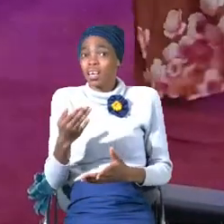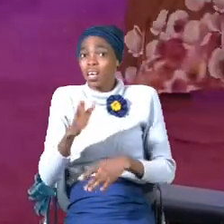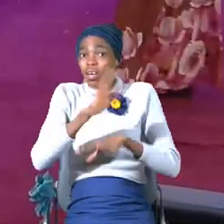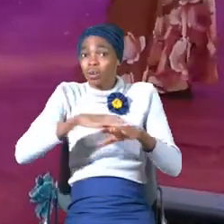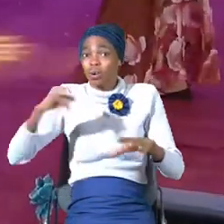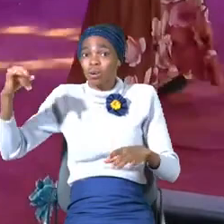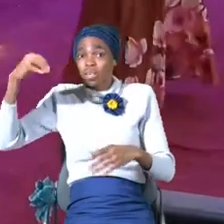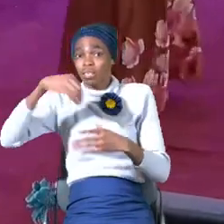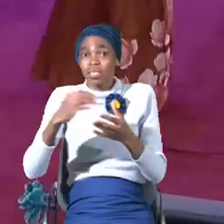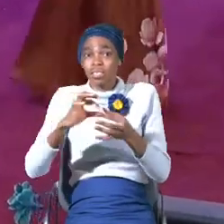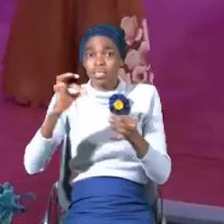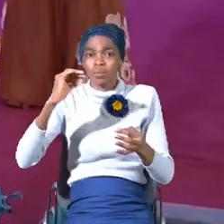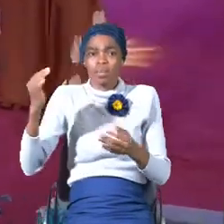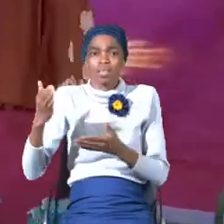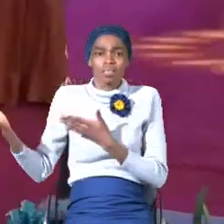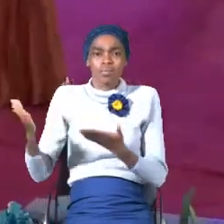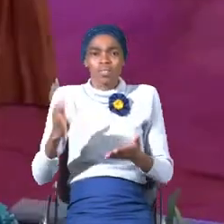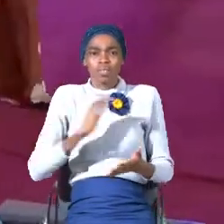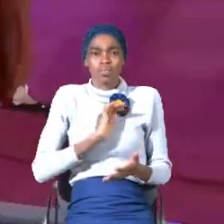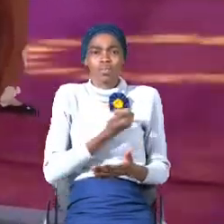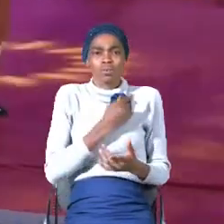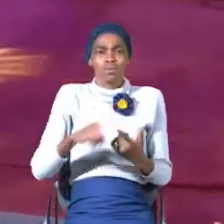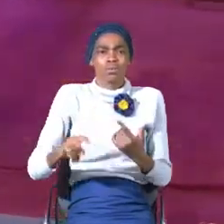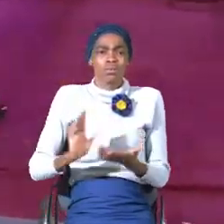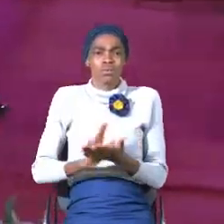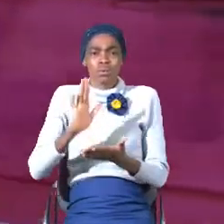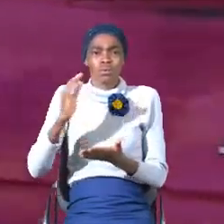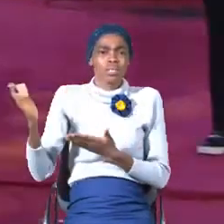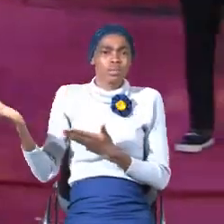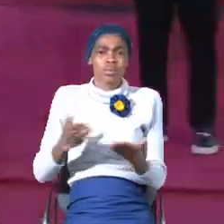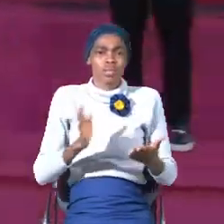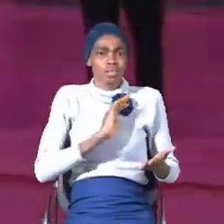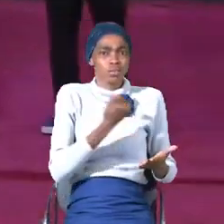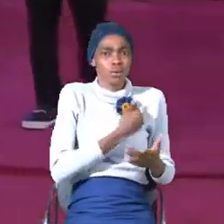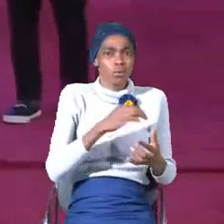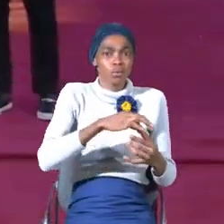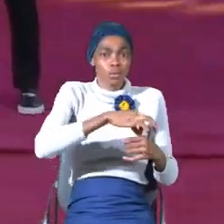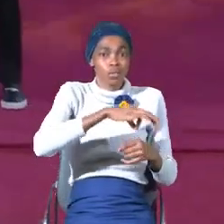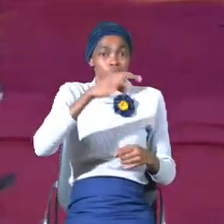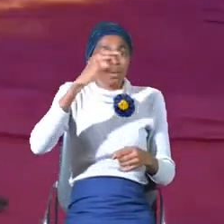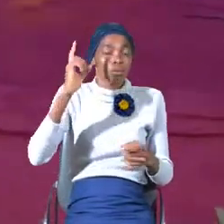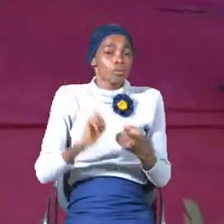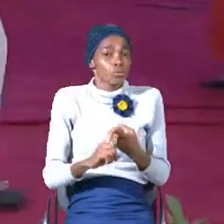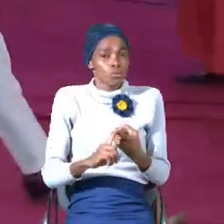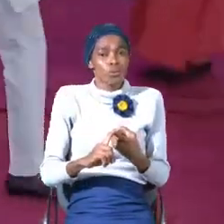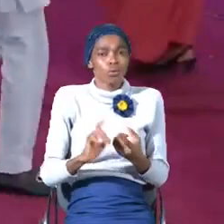into glory. Is bringing sons to glory.